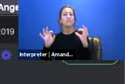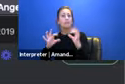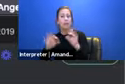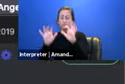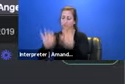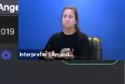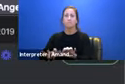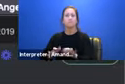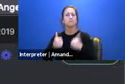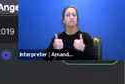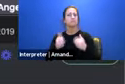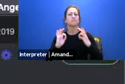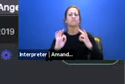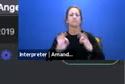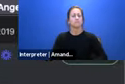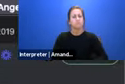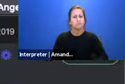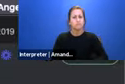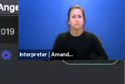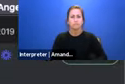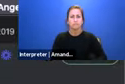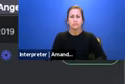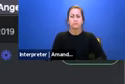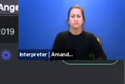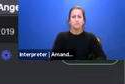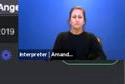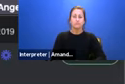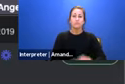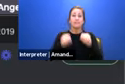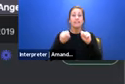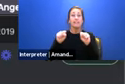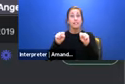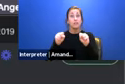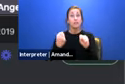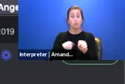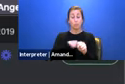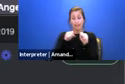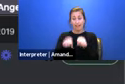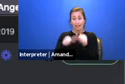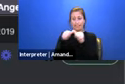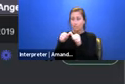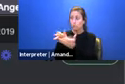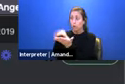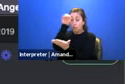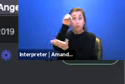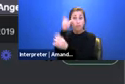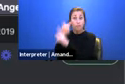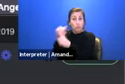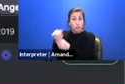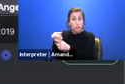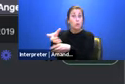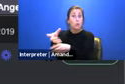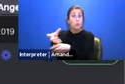2019 so that we can continue to learn and to get information from you as a